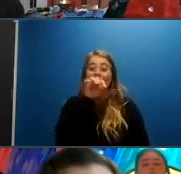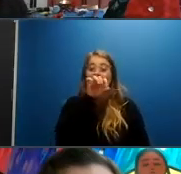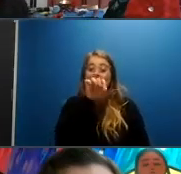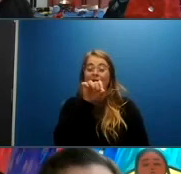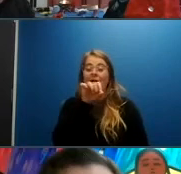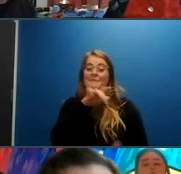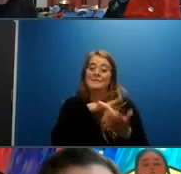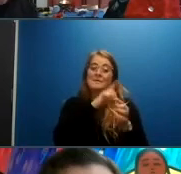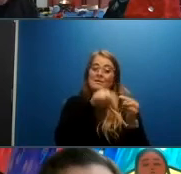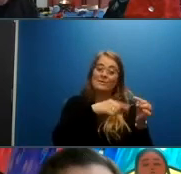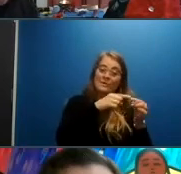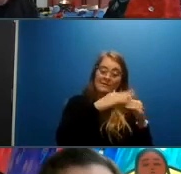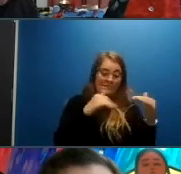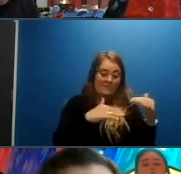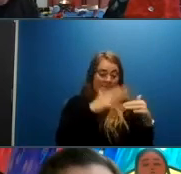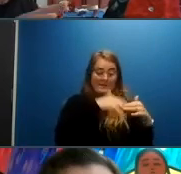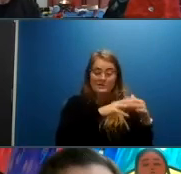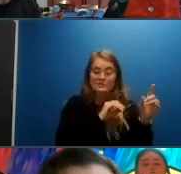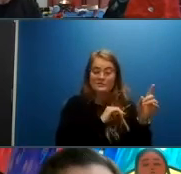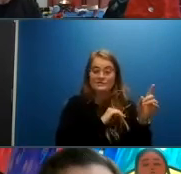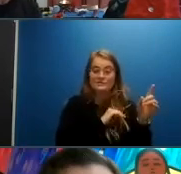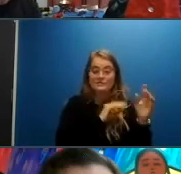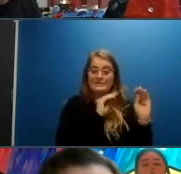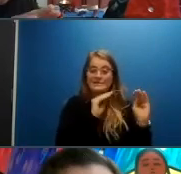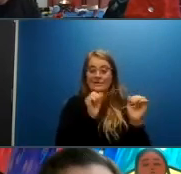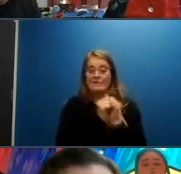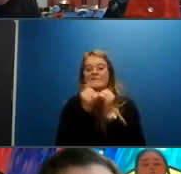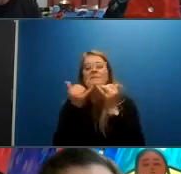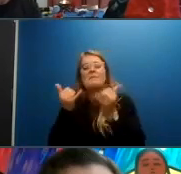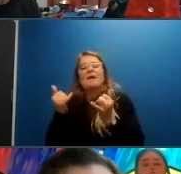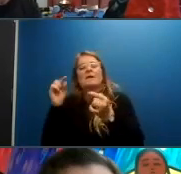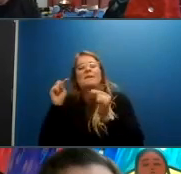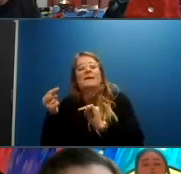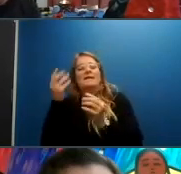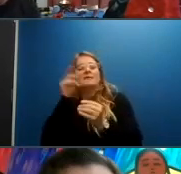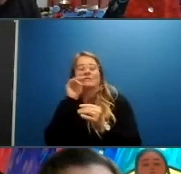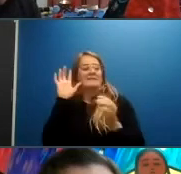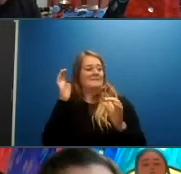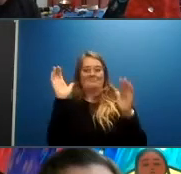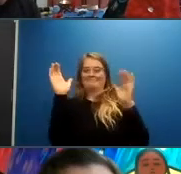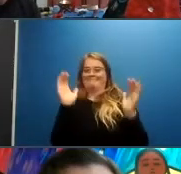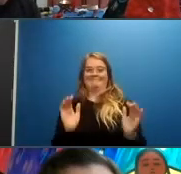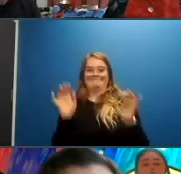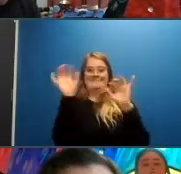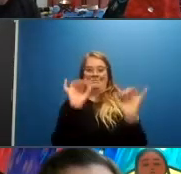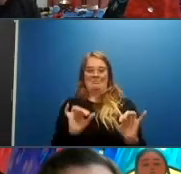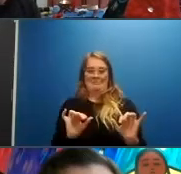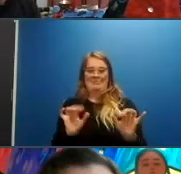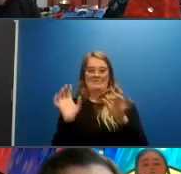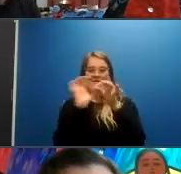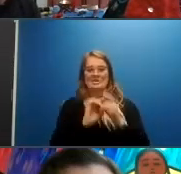and the Indigenous teachings is that they, with some of these modern pain theories, they complement each other quite well. So to give